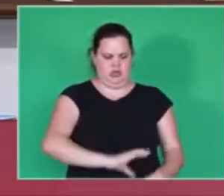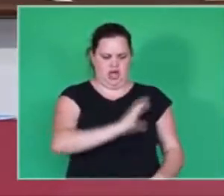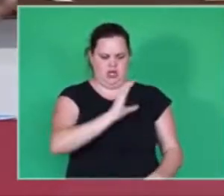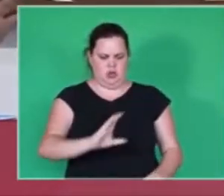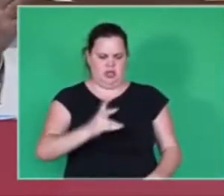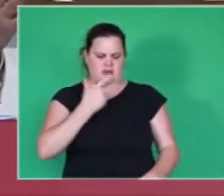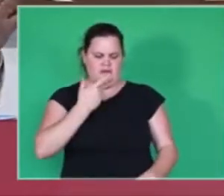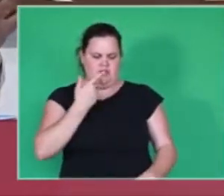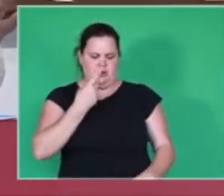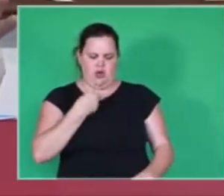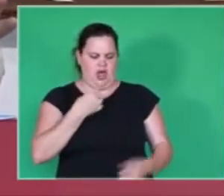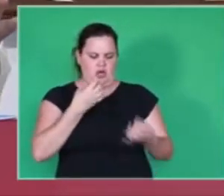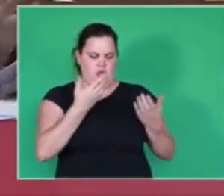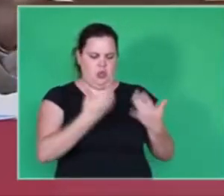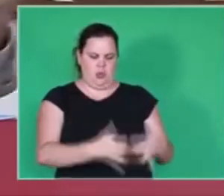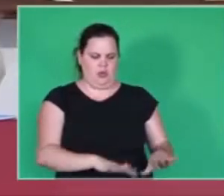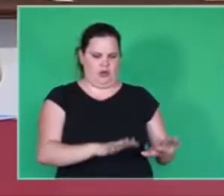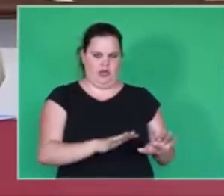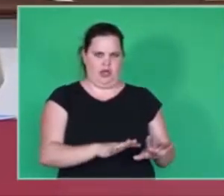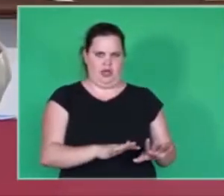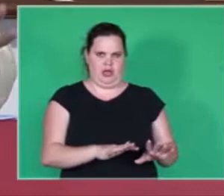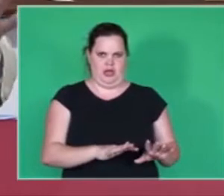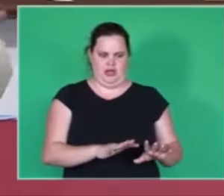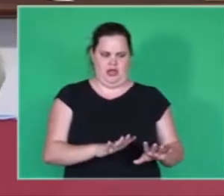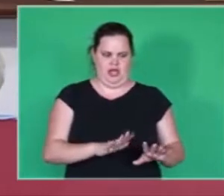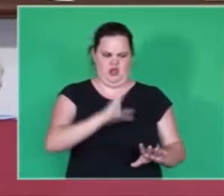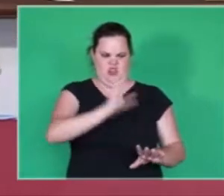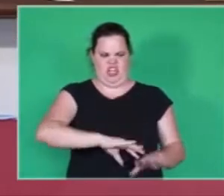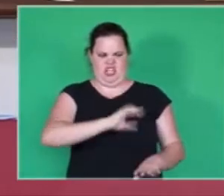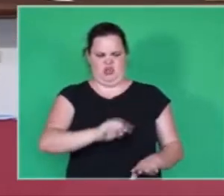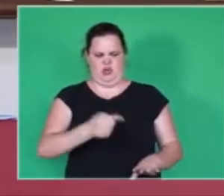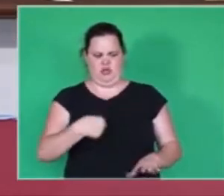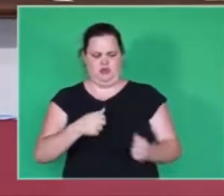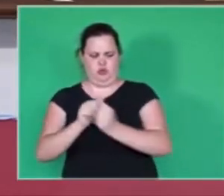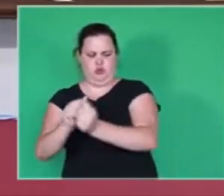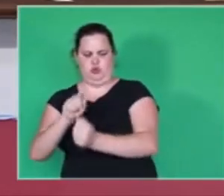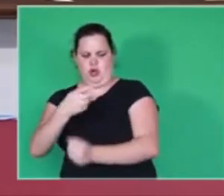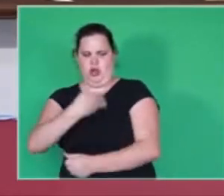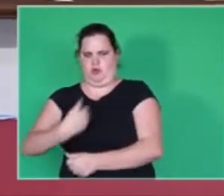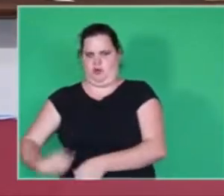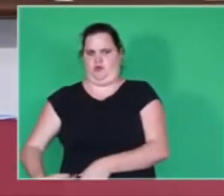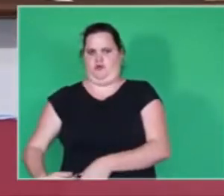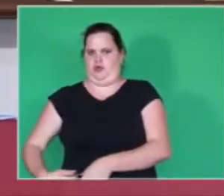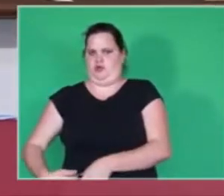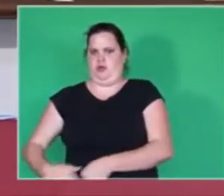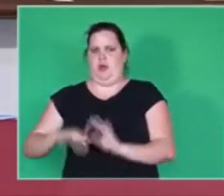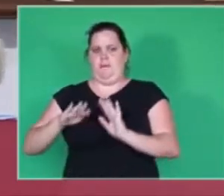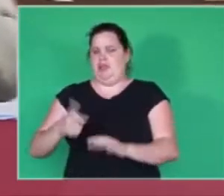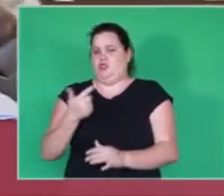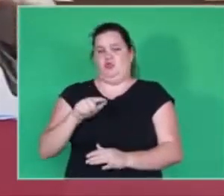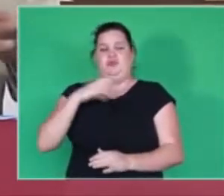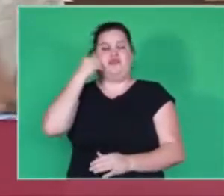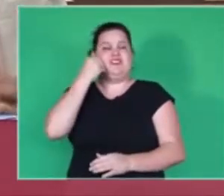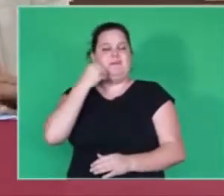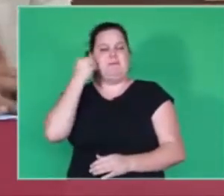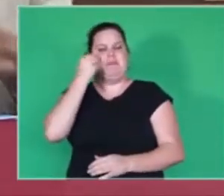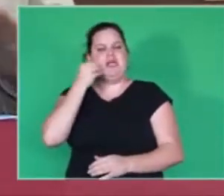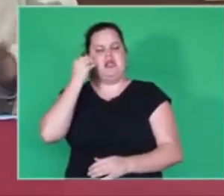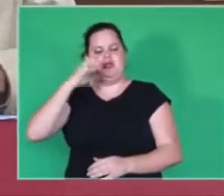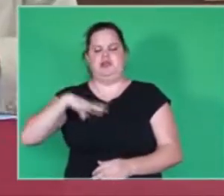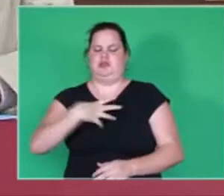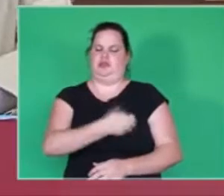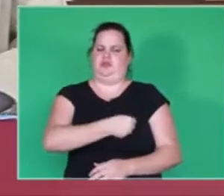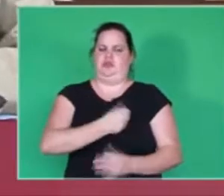church without having an experience of salvation and no new birth. They became Christians.